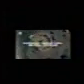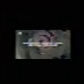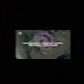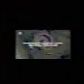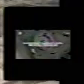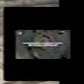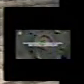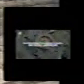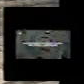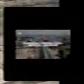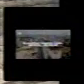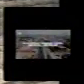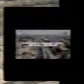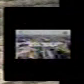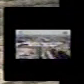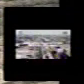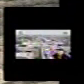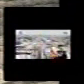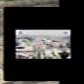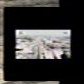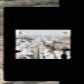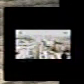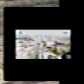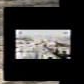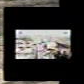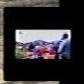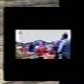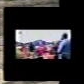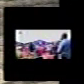Amen. In 1 Samuel chapter 3.